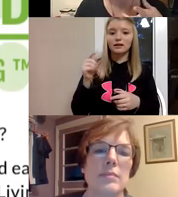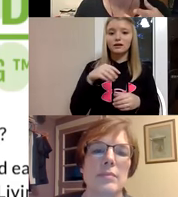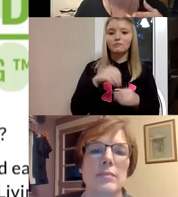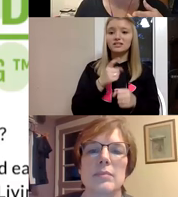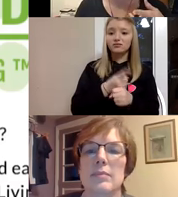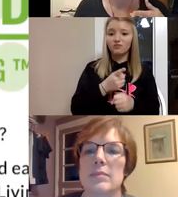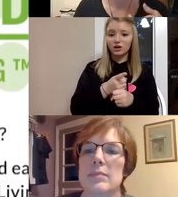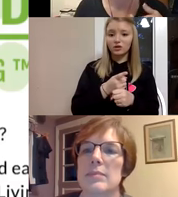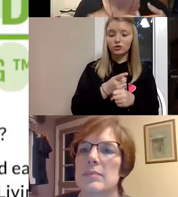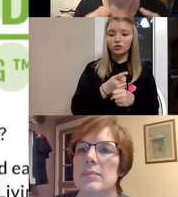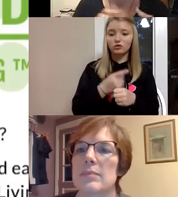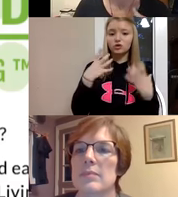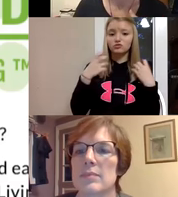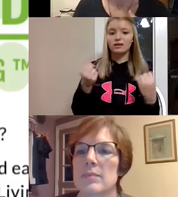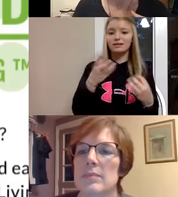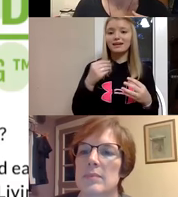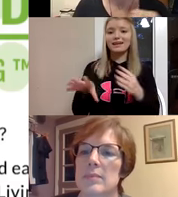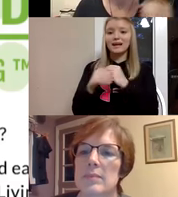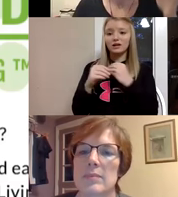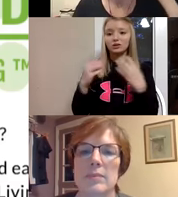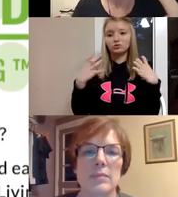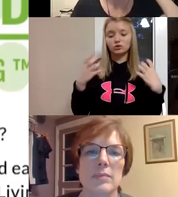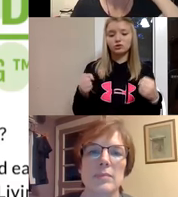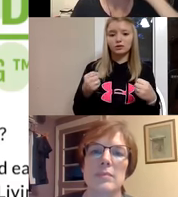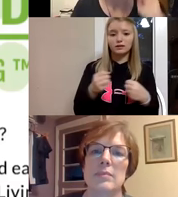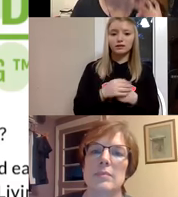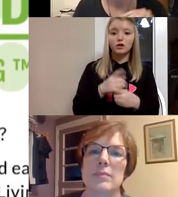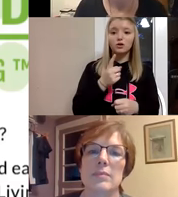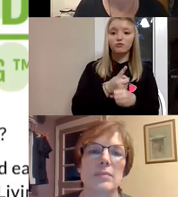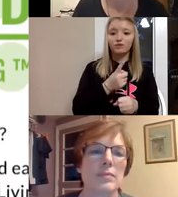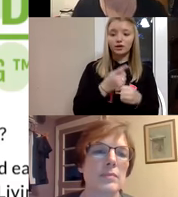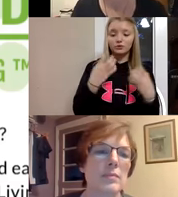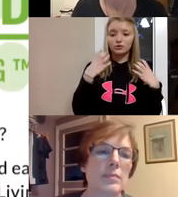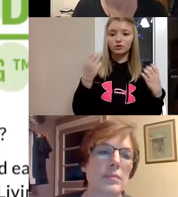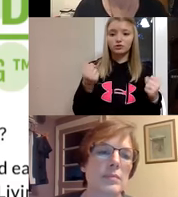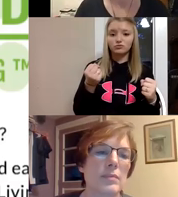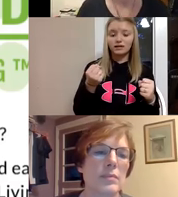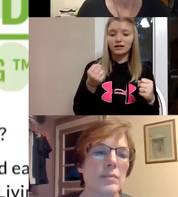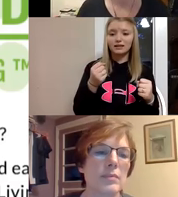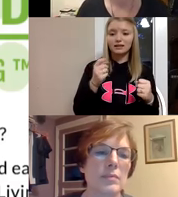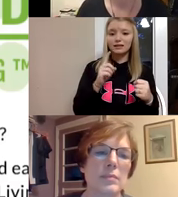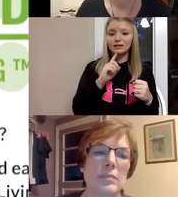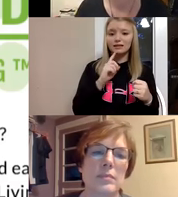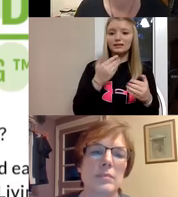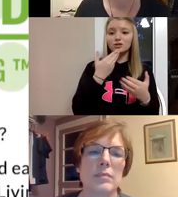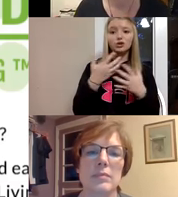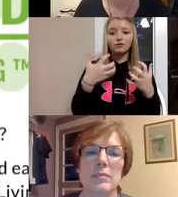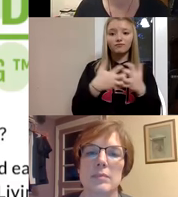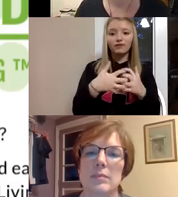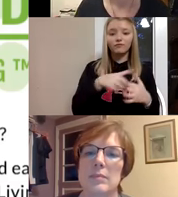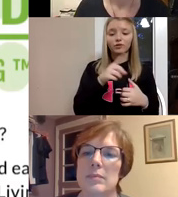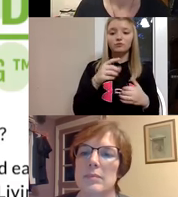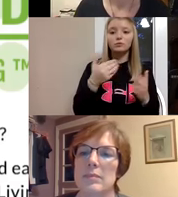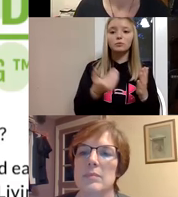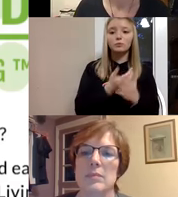an extra strength option. So the regular strength starter kit is a good fit for those who are brand new to CBD.